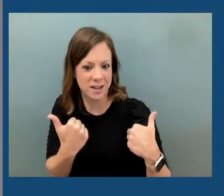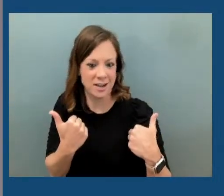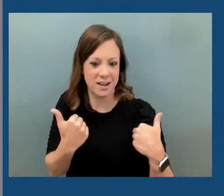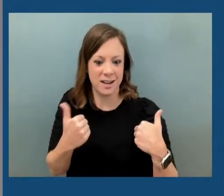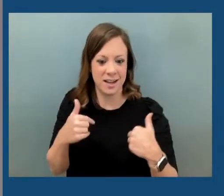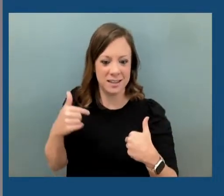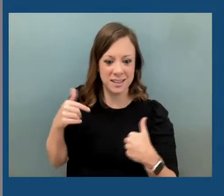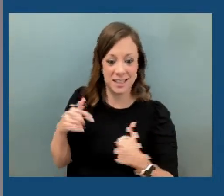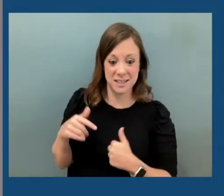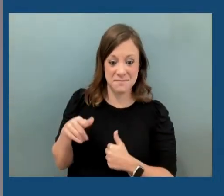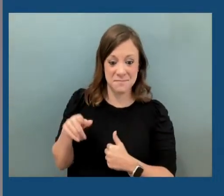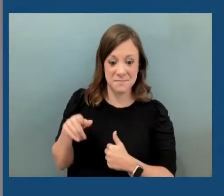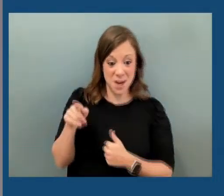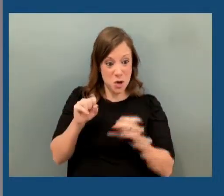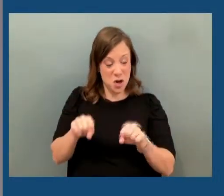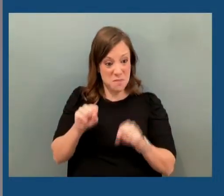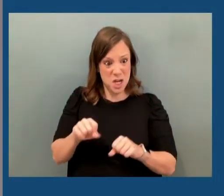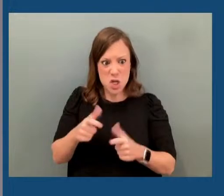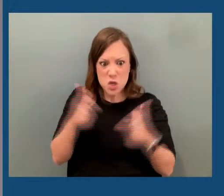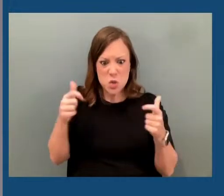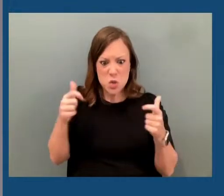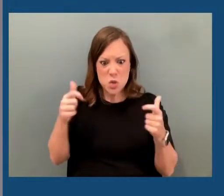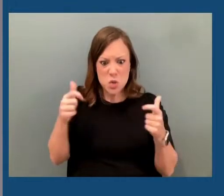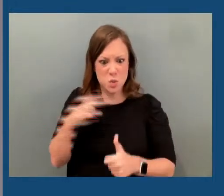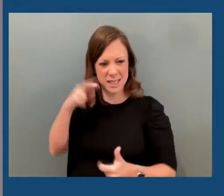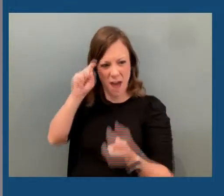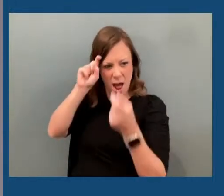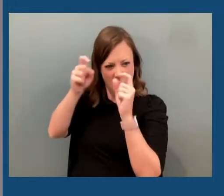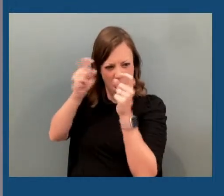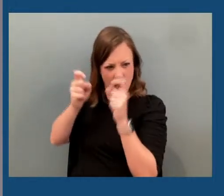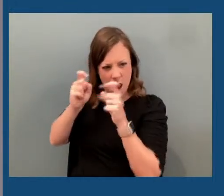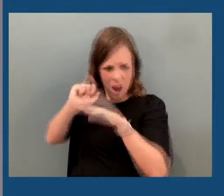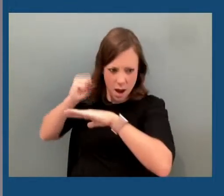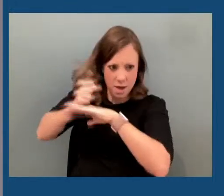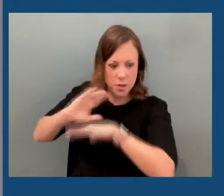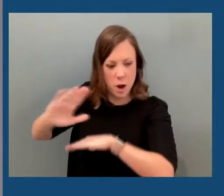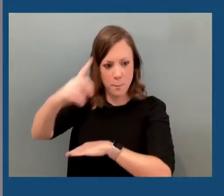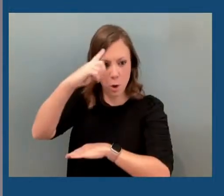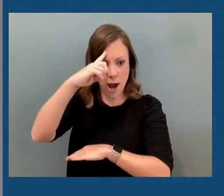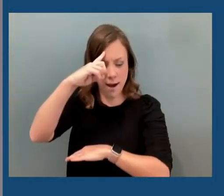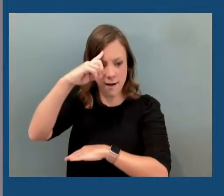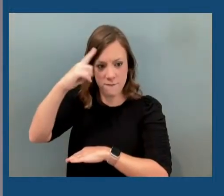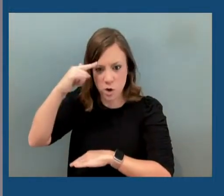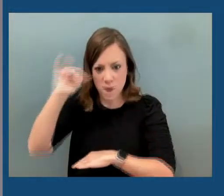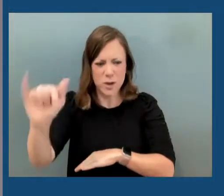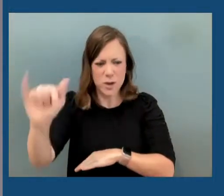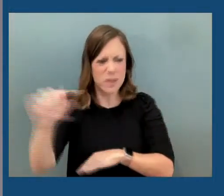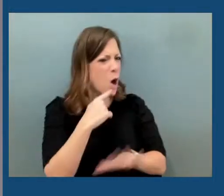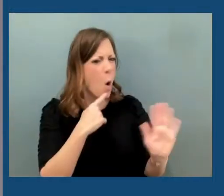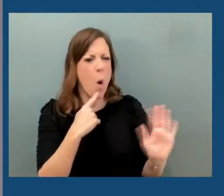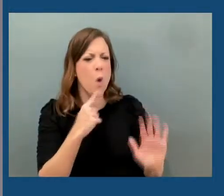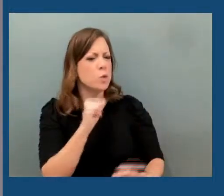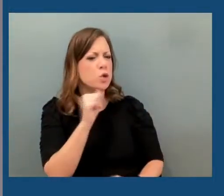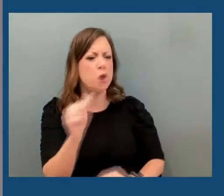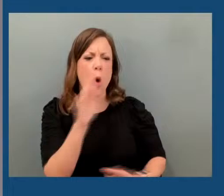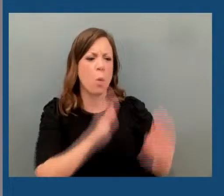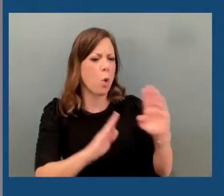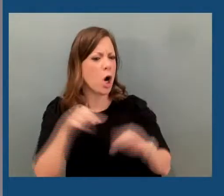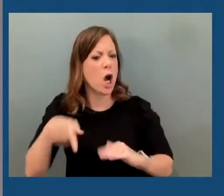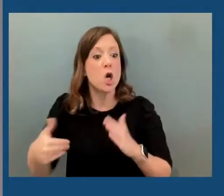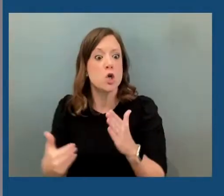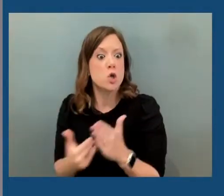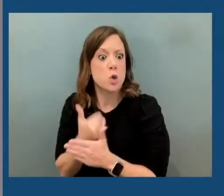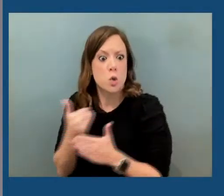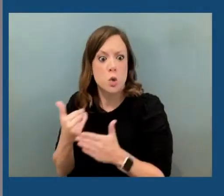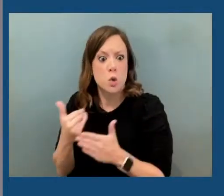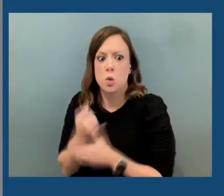brain forever. But you're told, don't worry. No, this is the newest model. It's the car of the future. All their